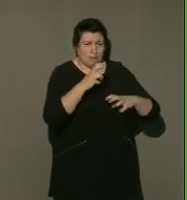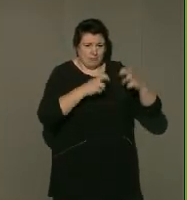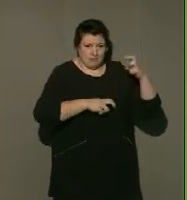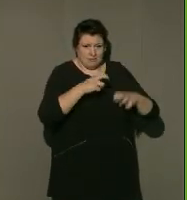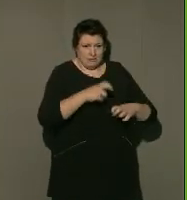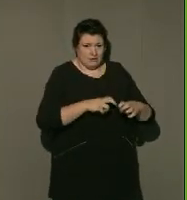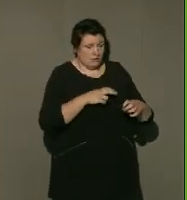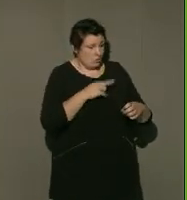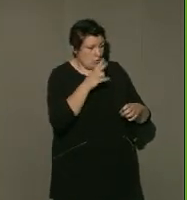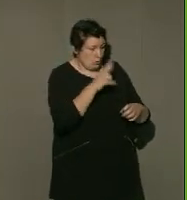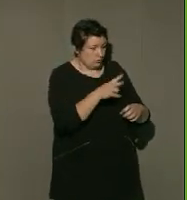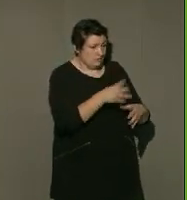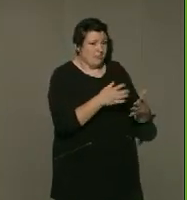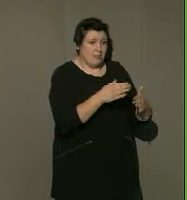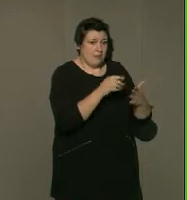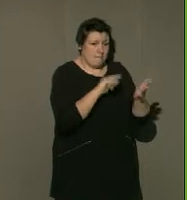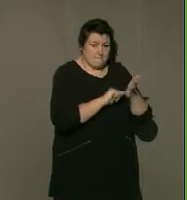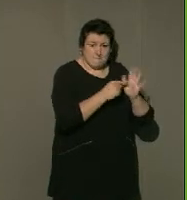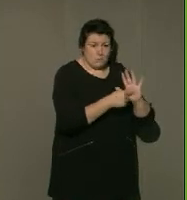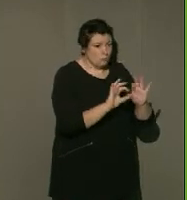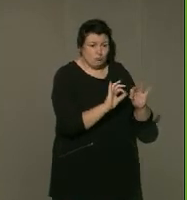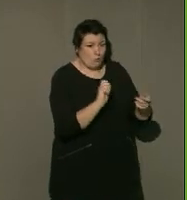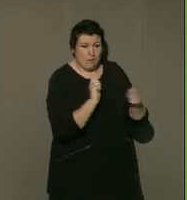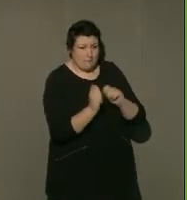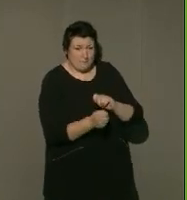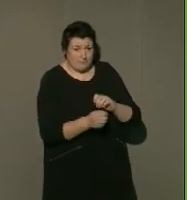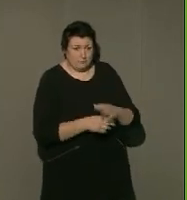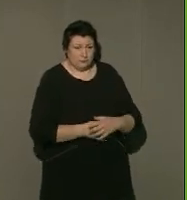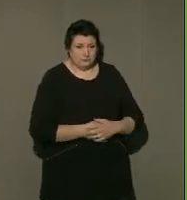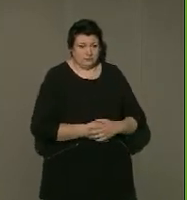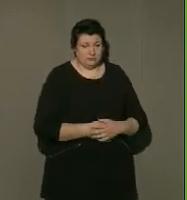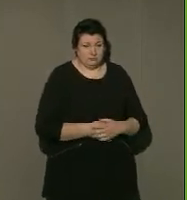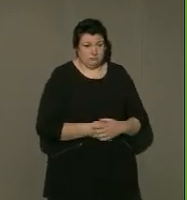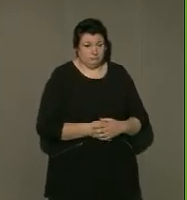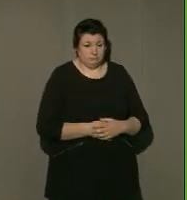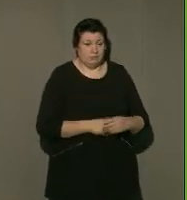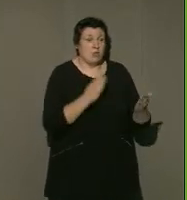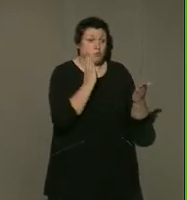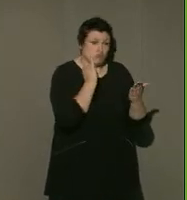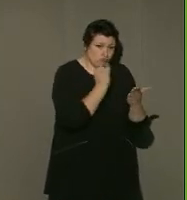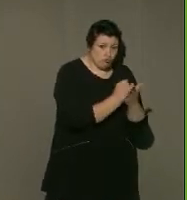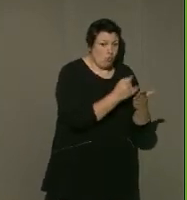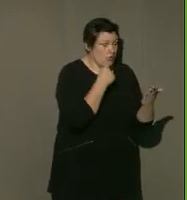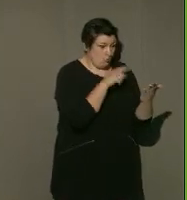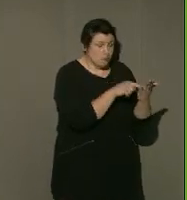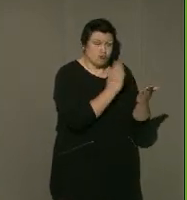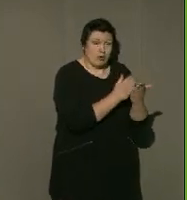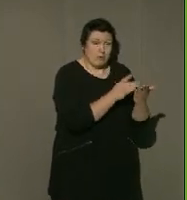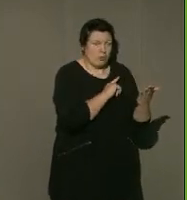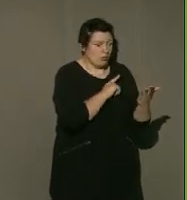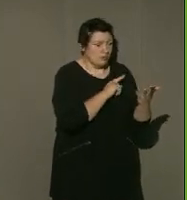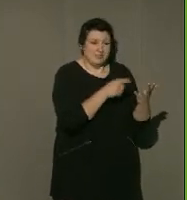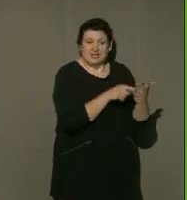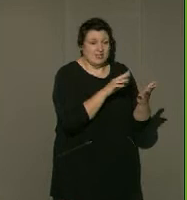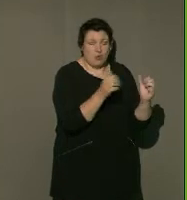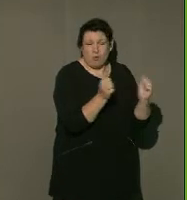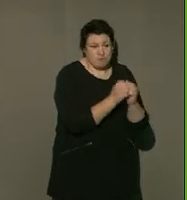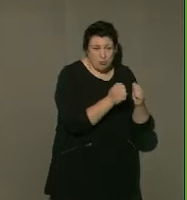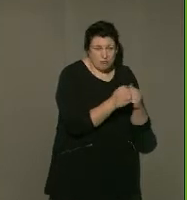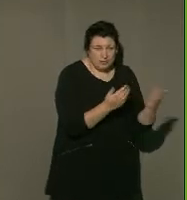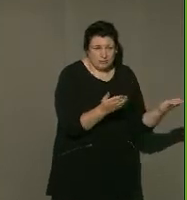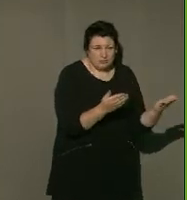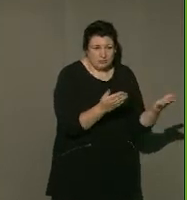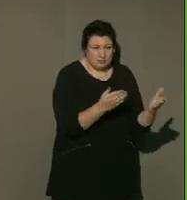not the amendment. The amendment was correctly ruled out of order by SOC because it is irrelevant. It conflates sex